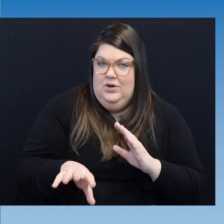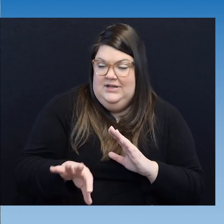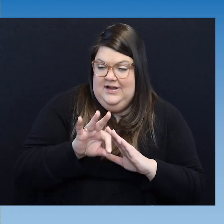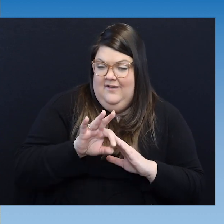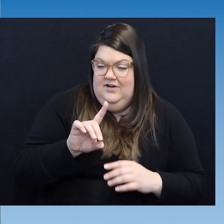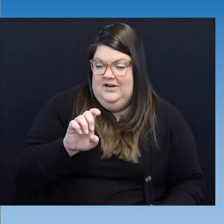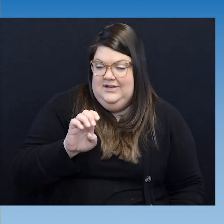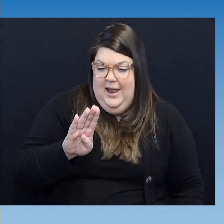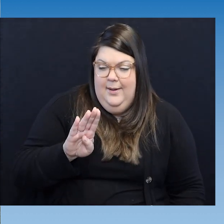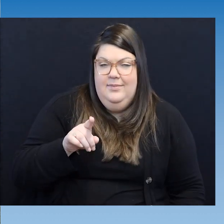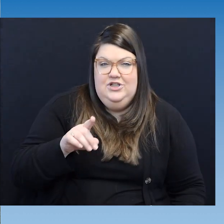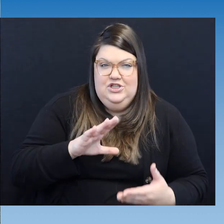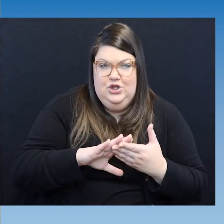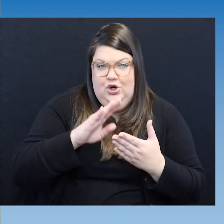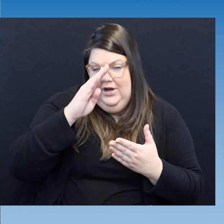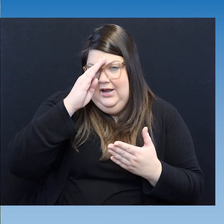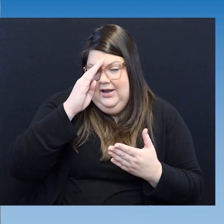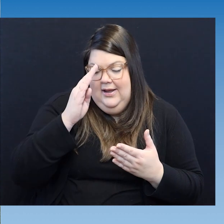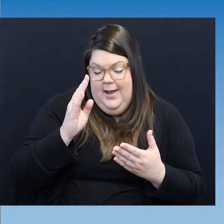Deb is learning.